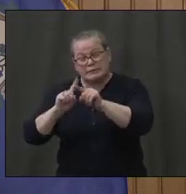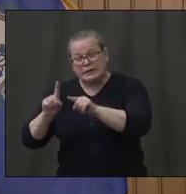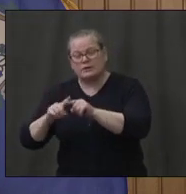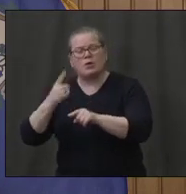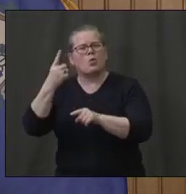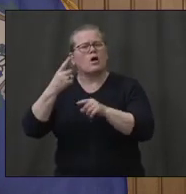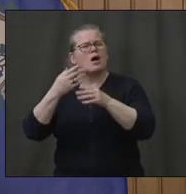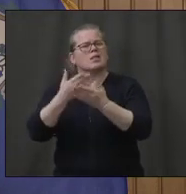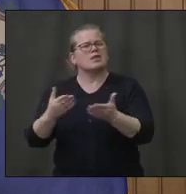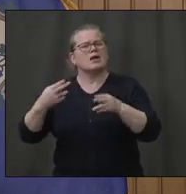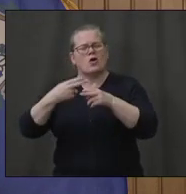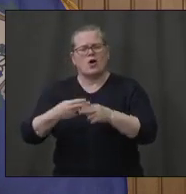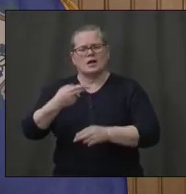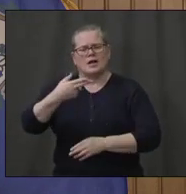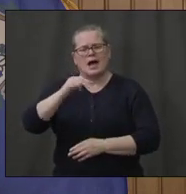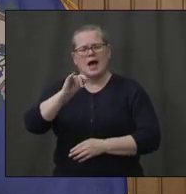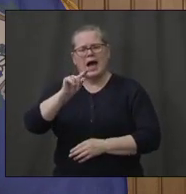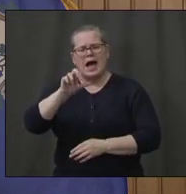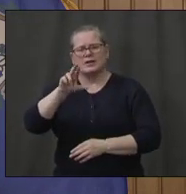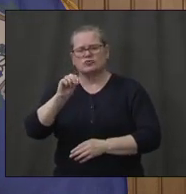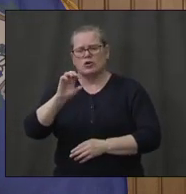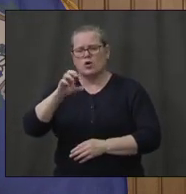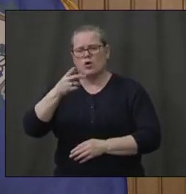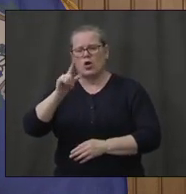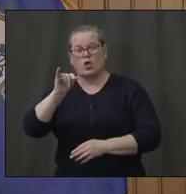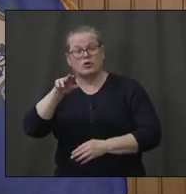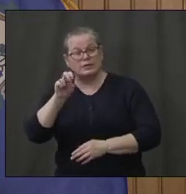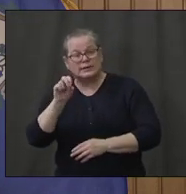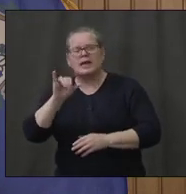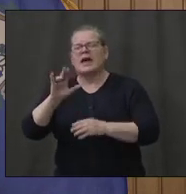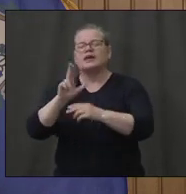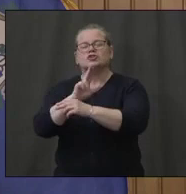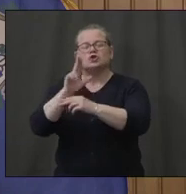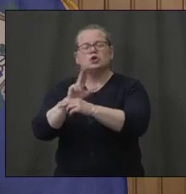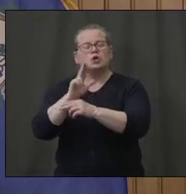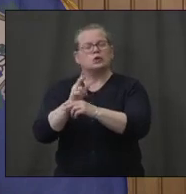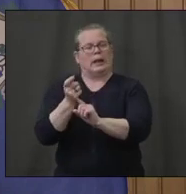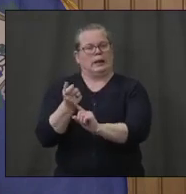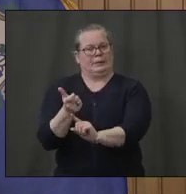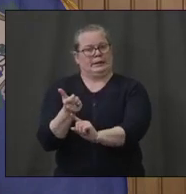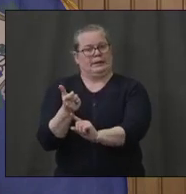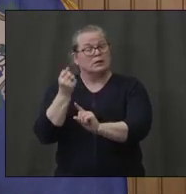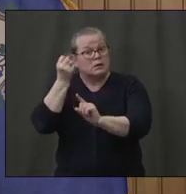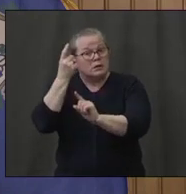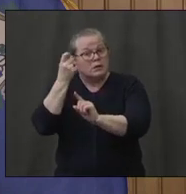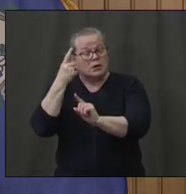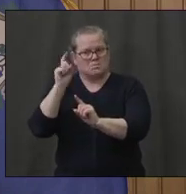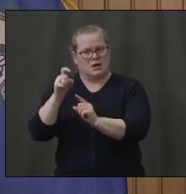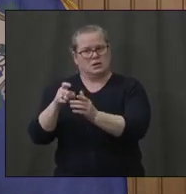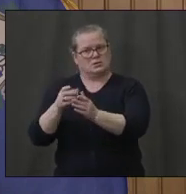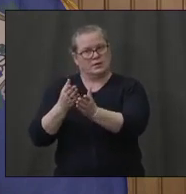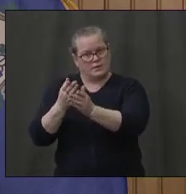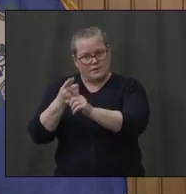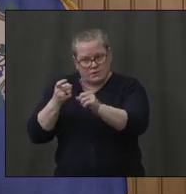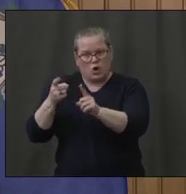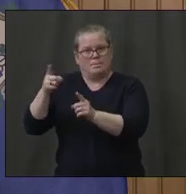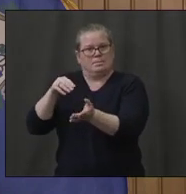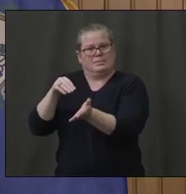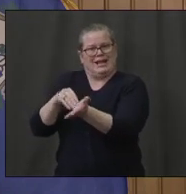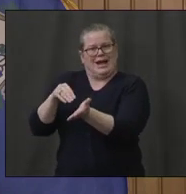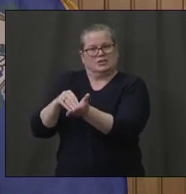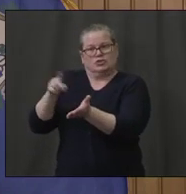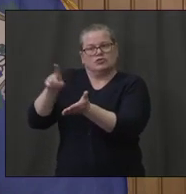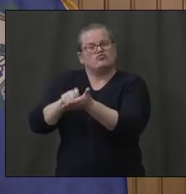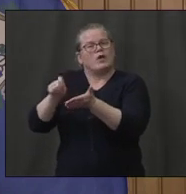hydrochloroquine. That is being used in a modest way just with a doctor's prescription, but there is